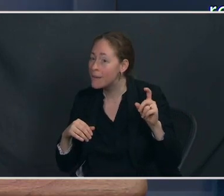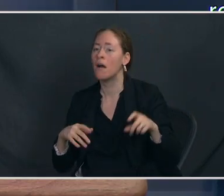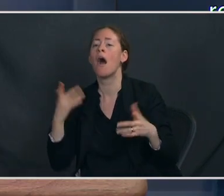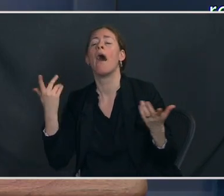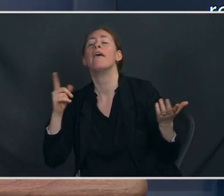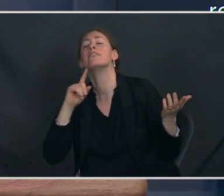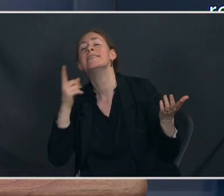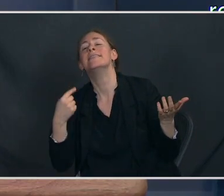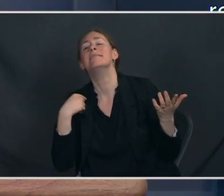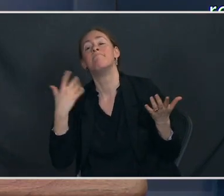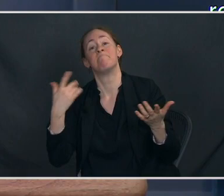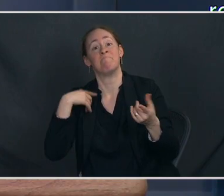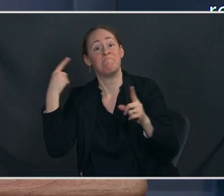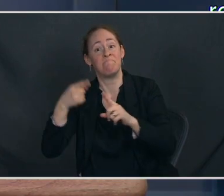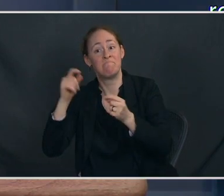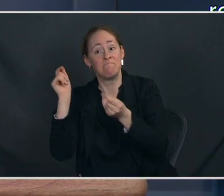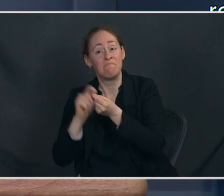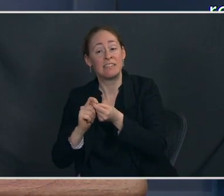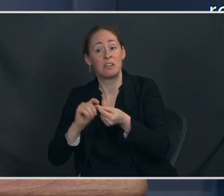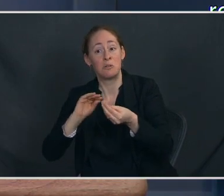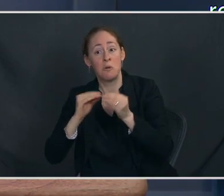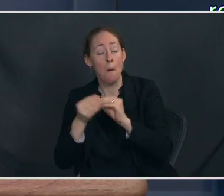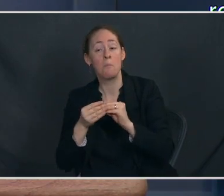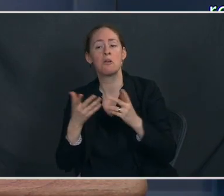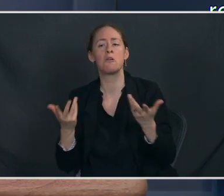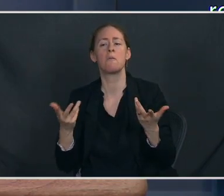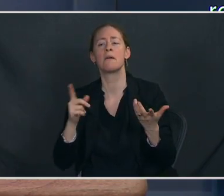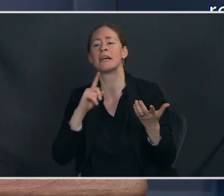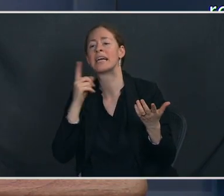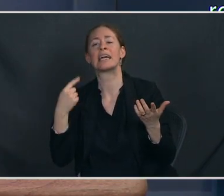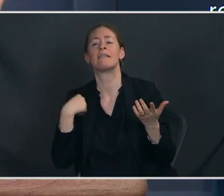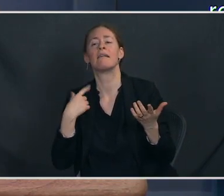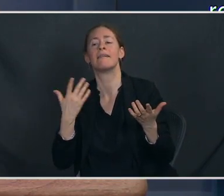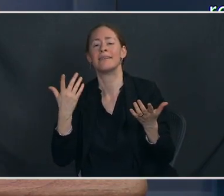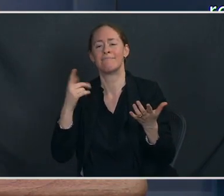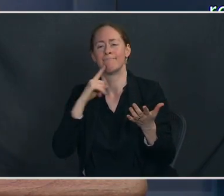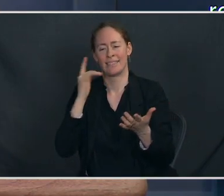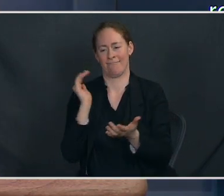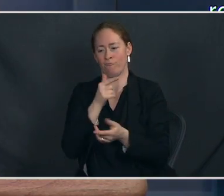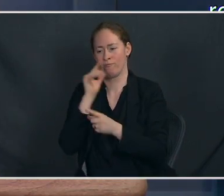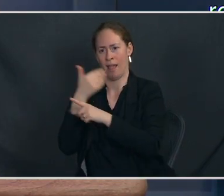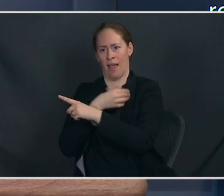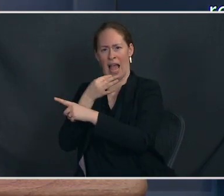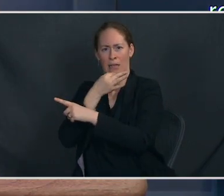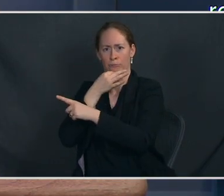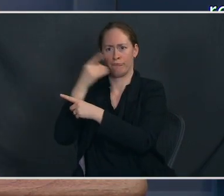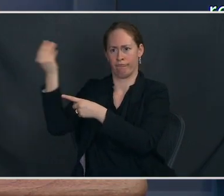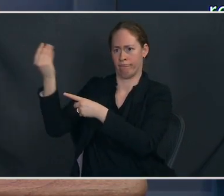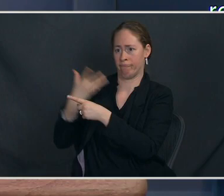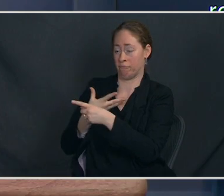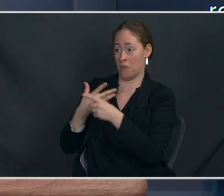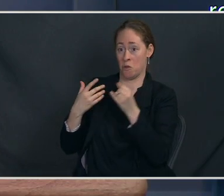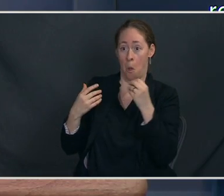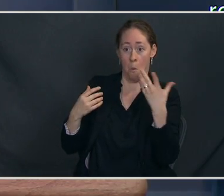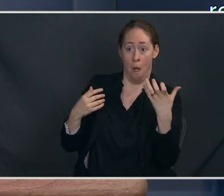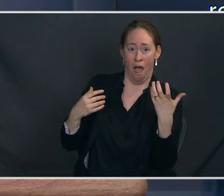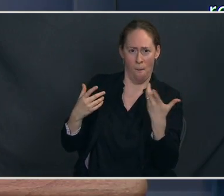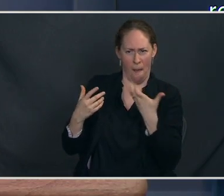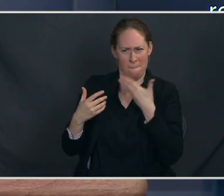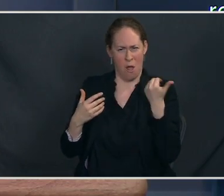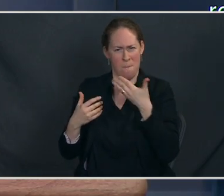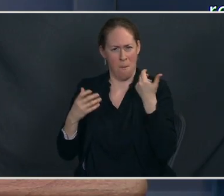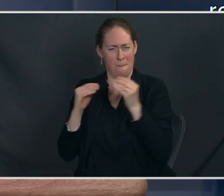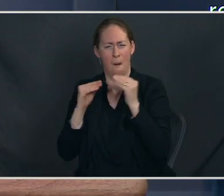recommendations of health and medical experts, continues to be our goal. But does he want to beat that goal? Of course he does. Of course he does.